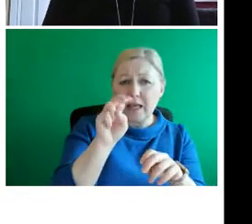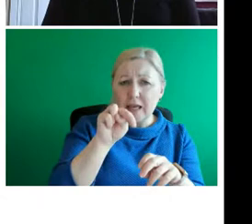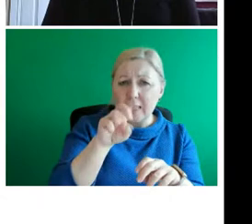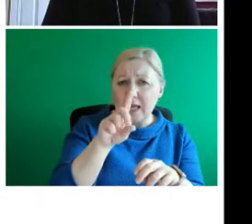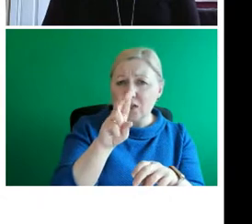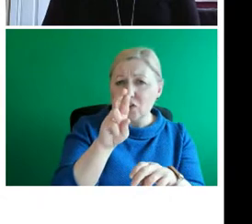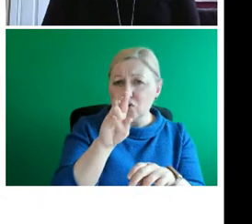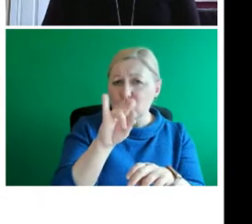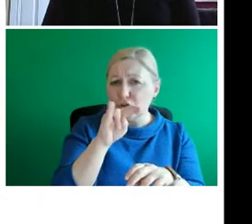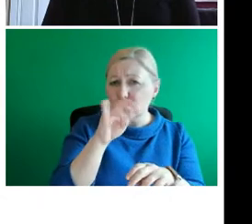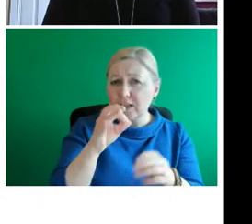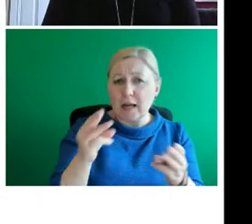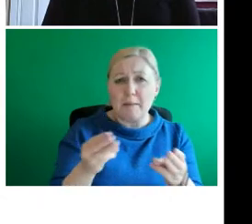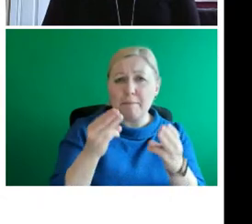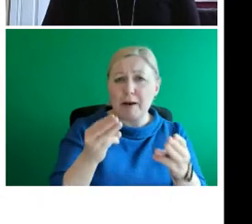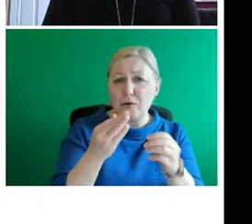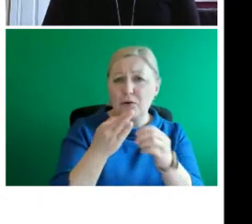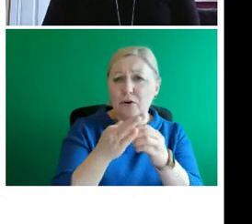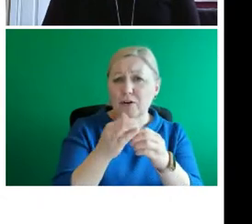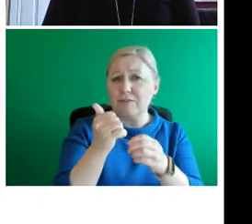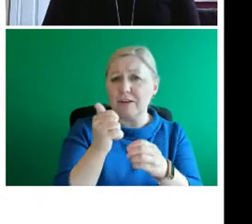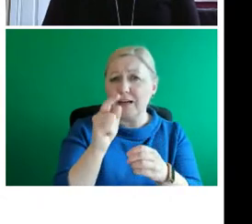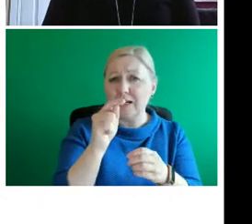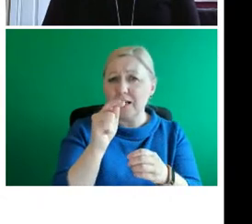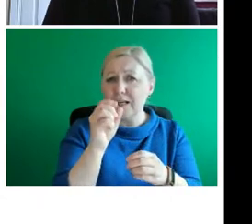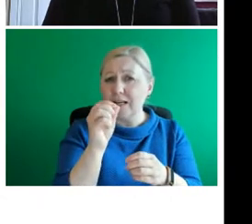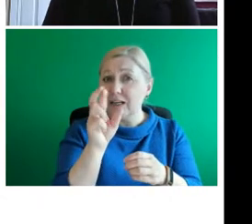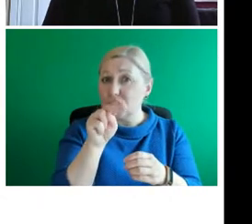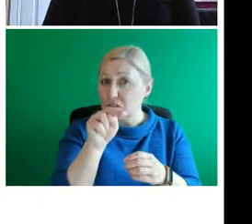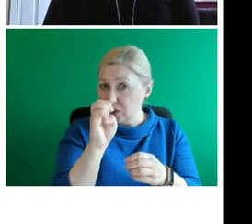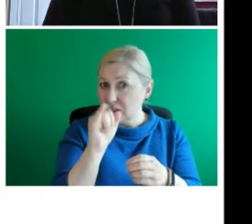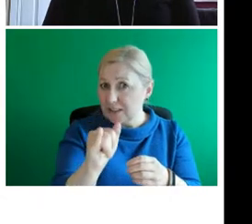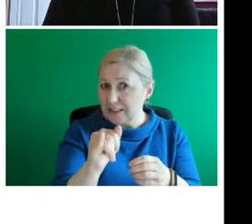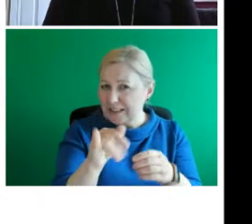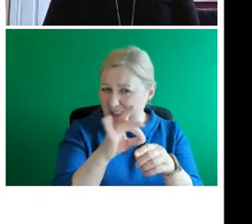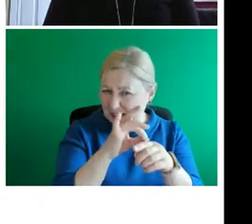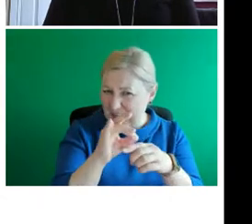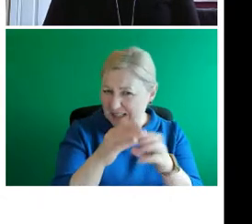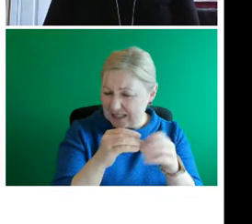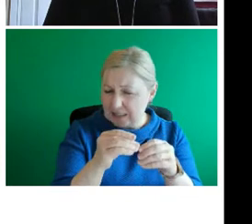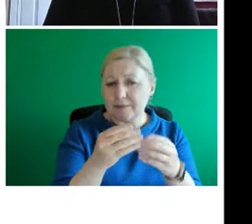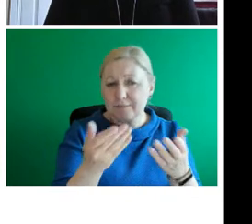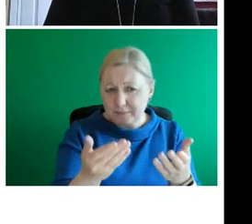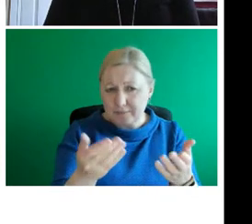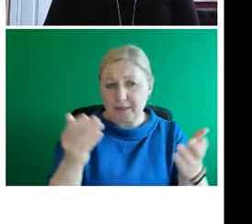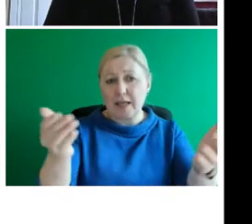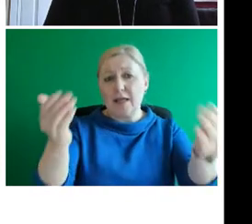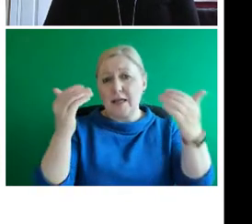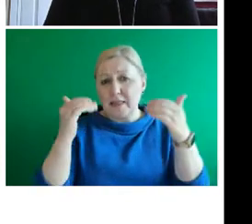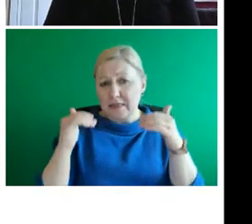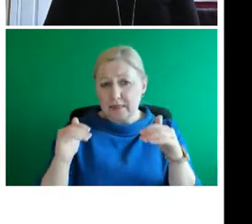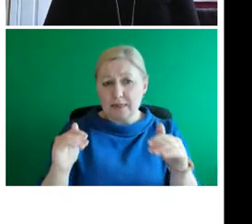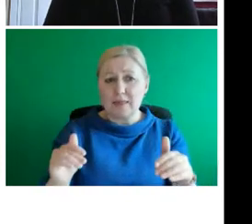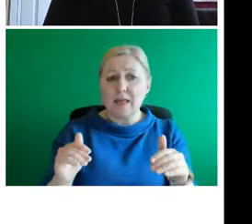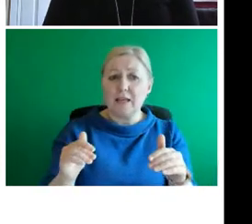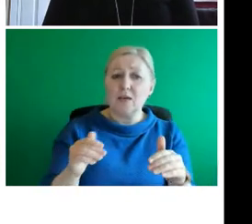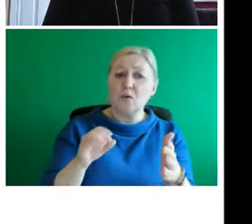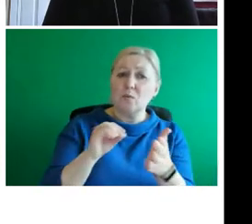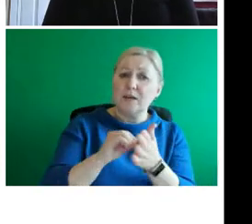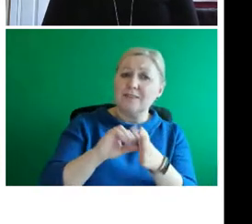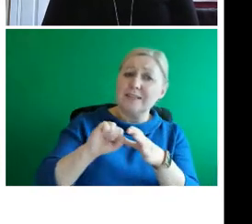things. And finally, then we have psychology as well. Our senior clinical psychologist would provide